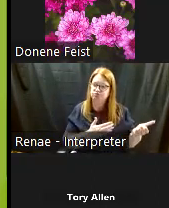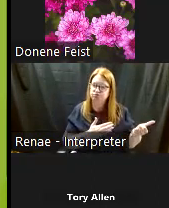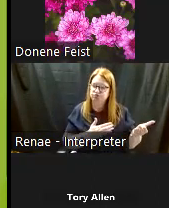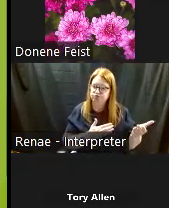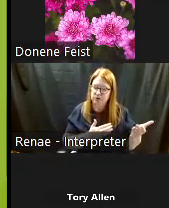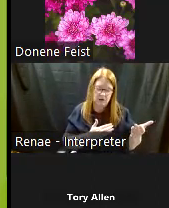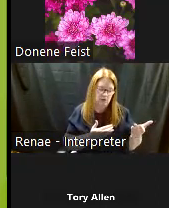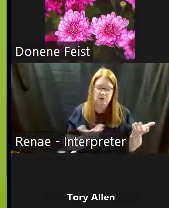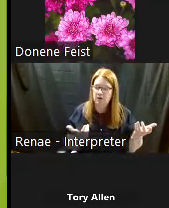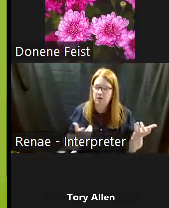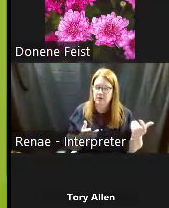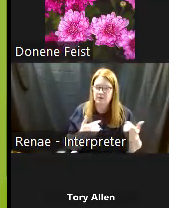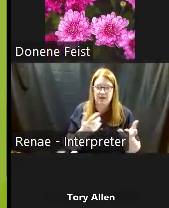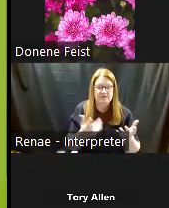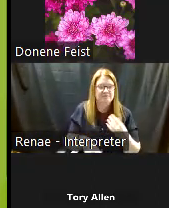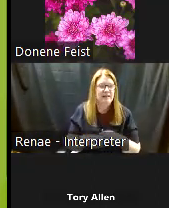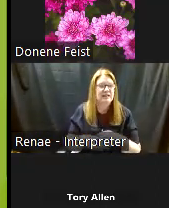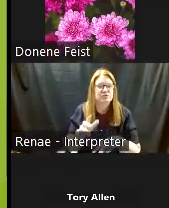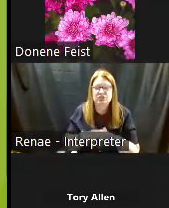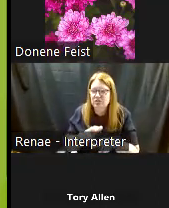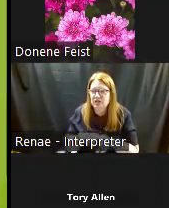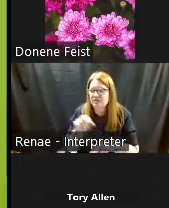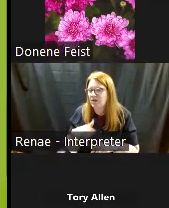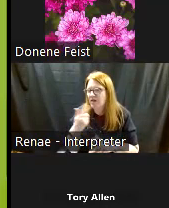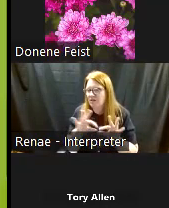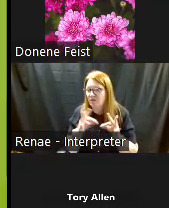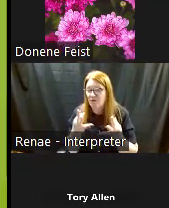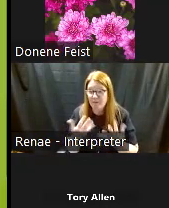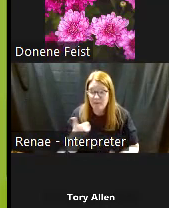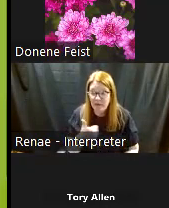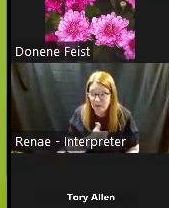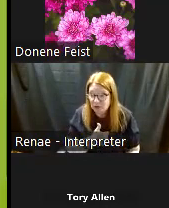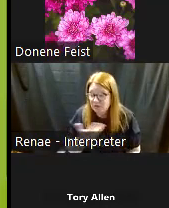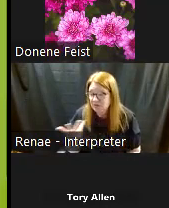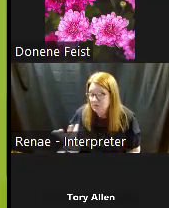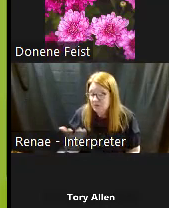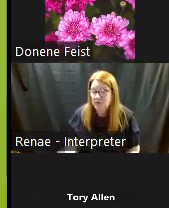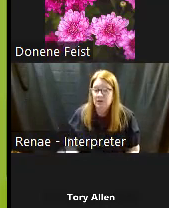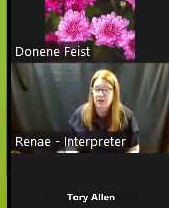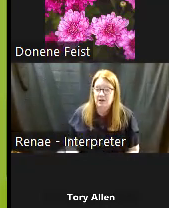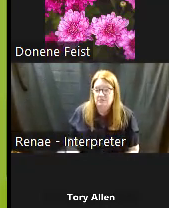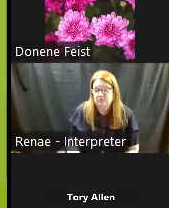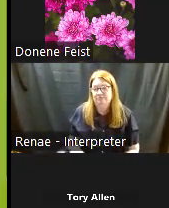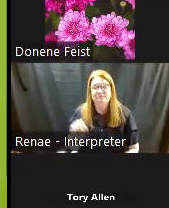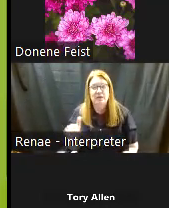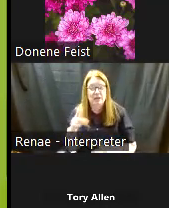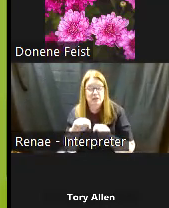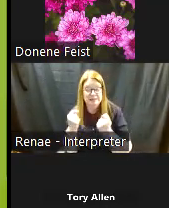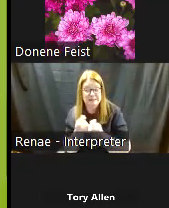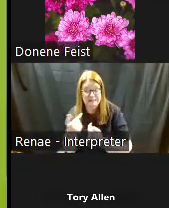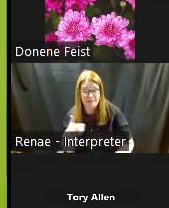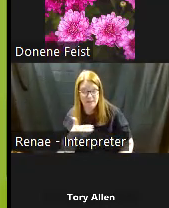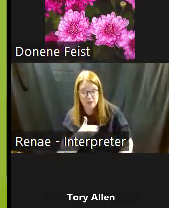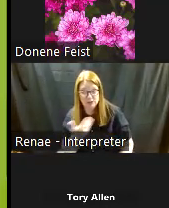want to. We've got a bunch of extra chairs in the room for other family members or, other team members. I have